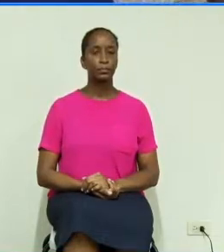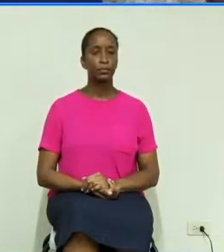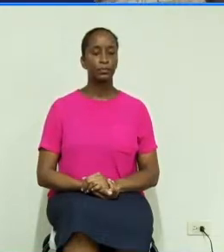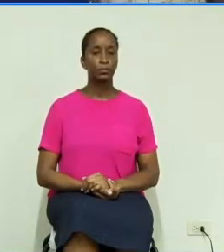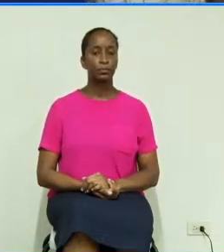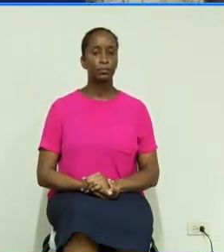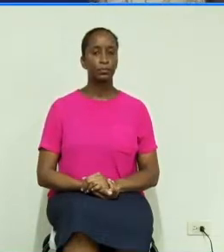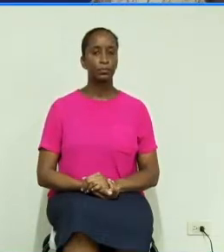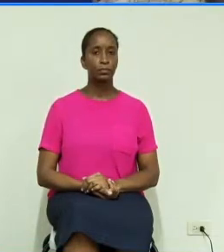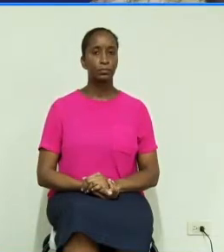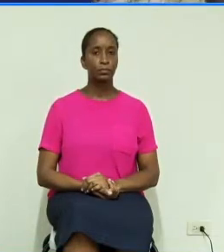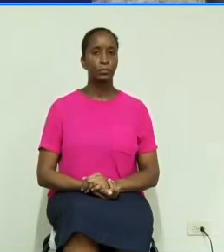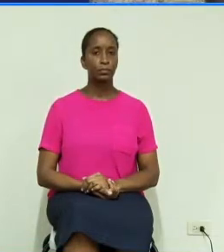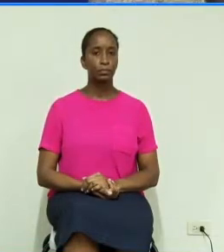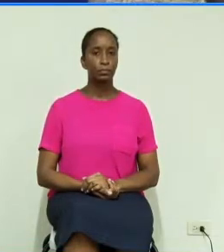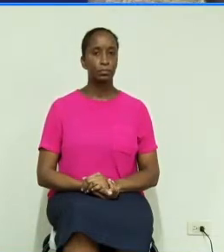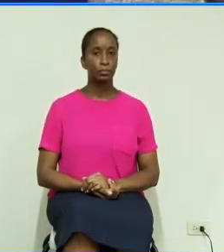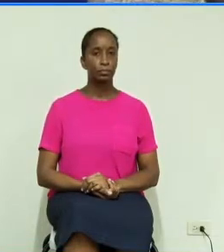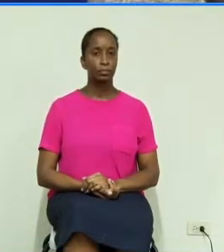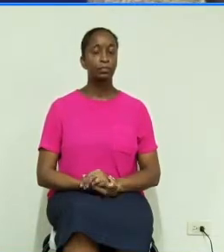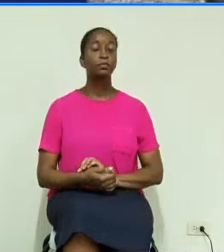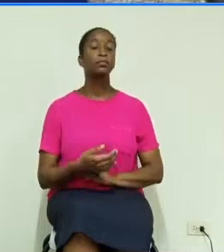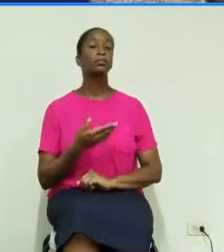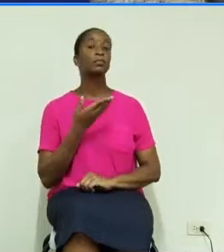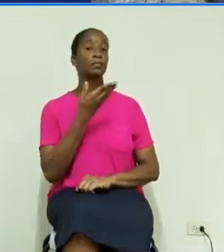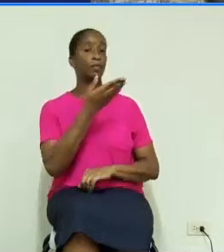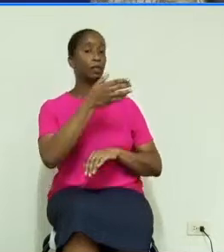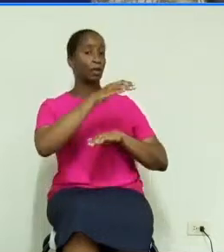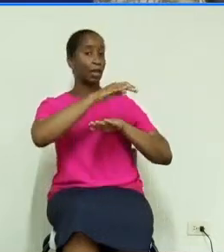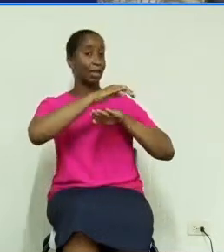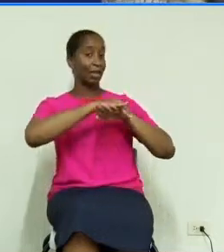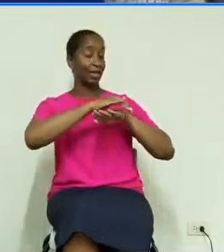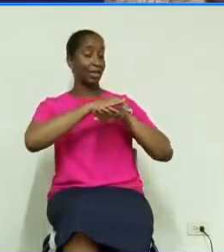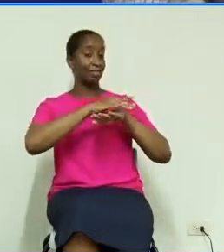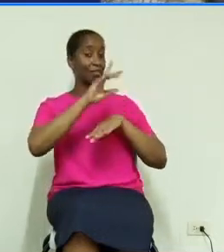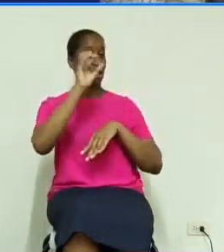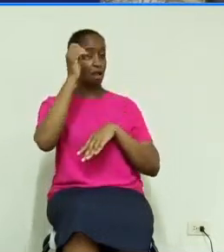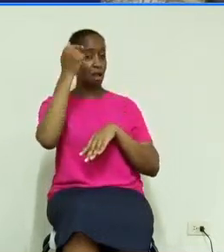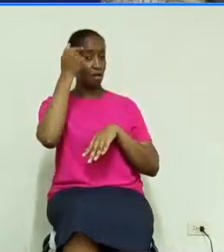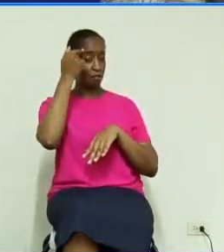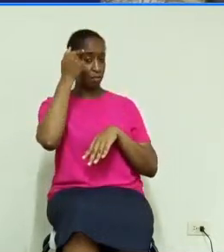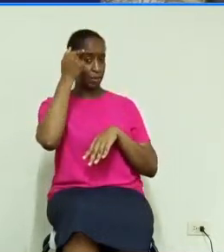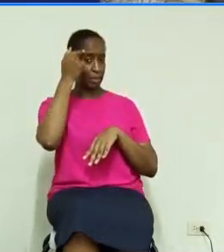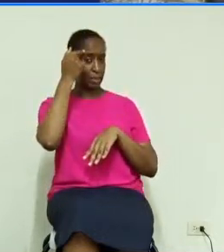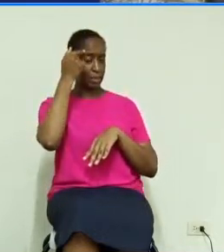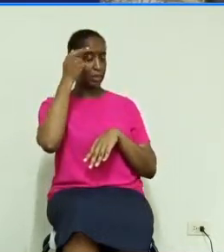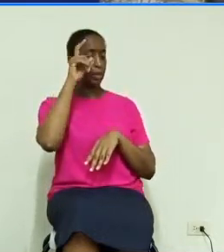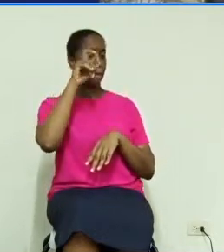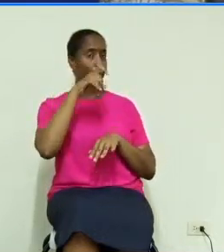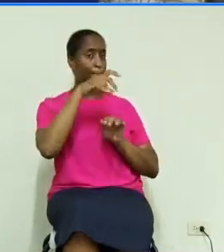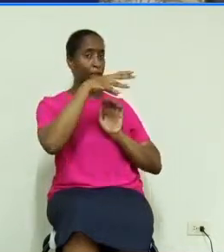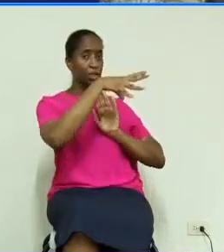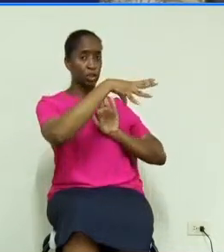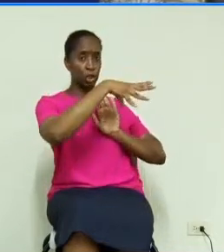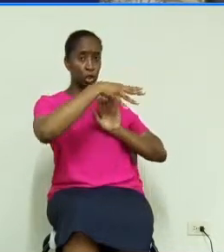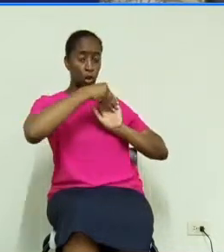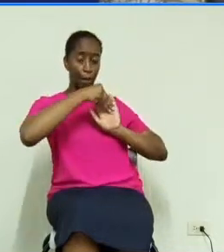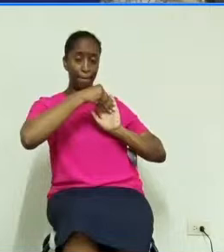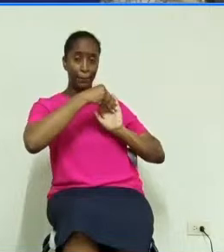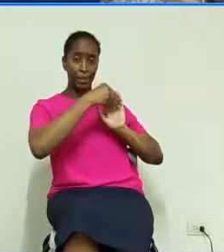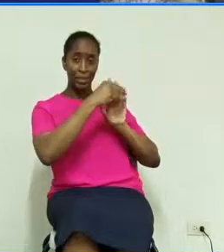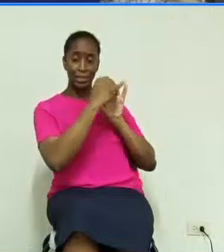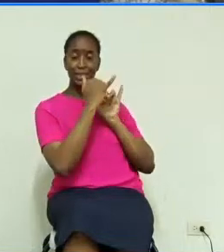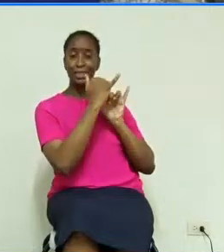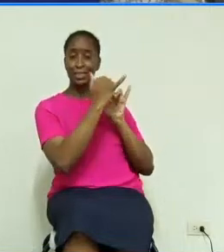The Westminster model is just that, a model. So what should the Barbados model be?